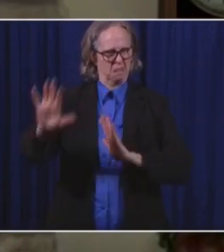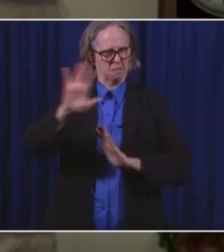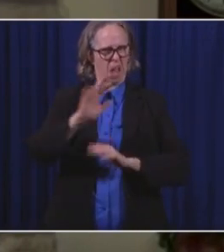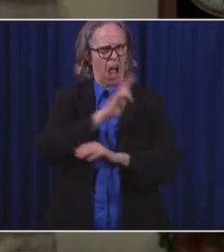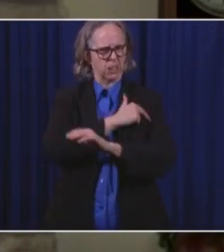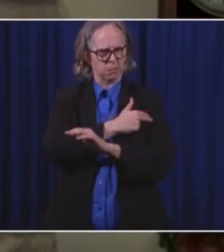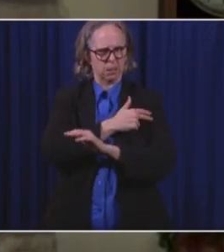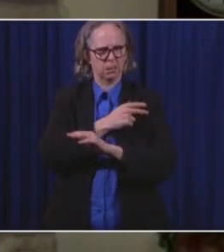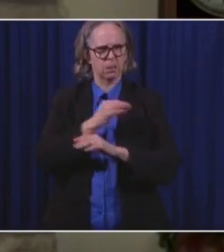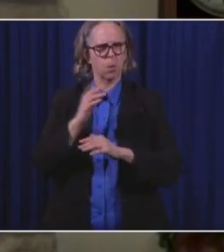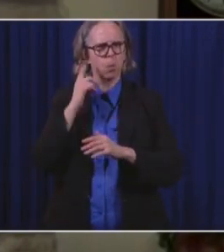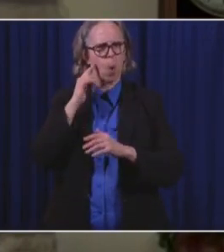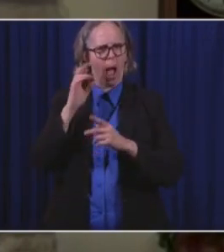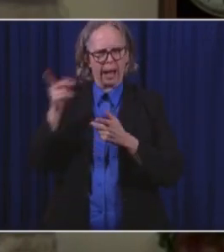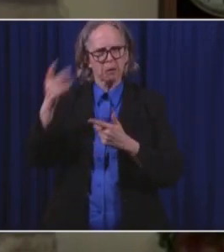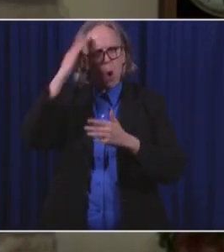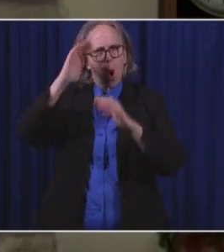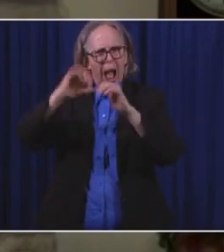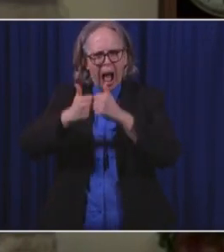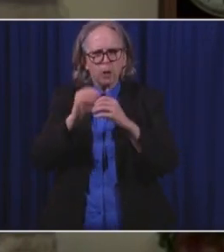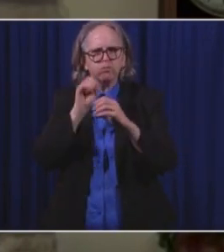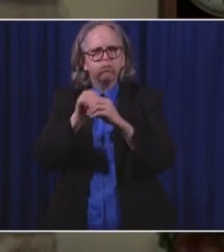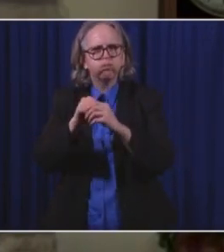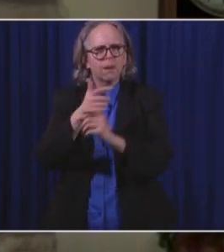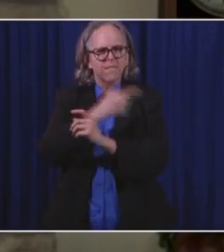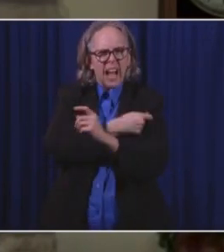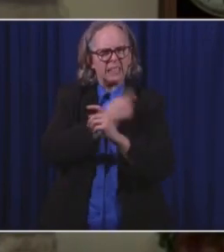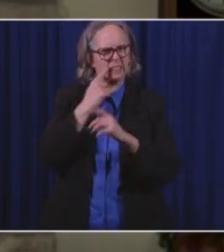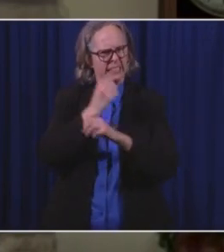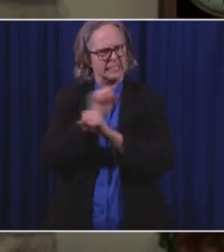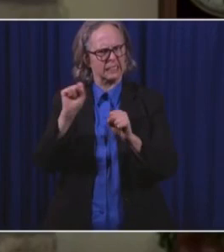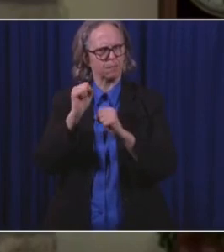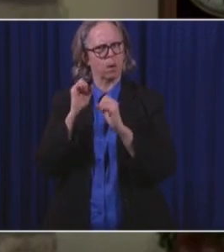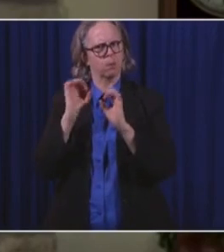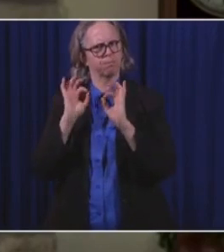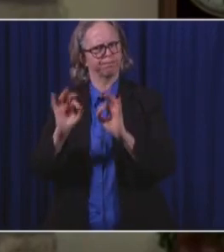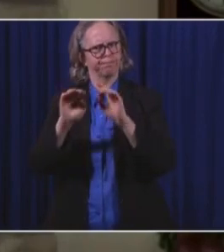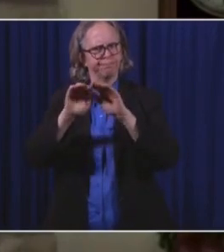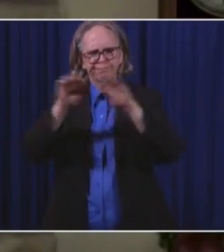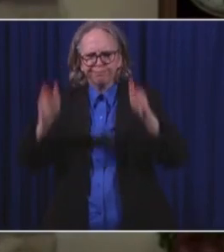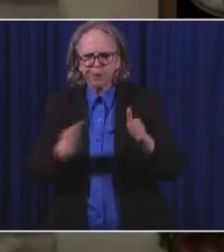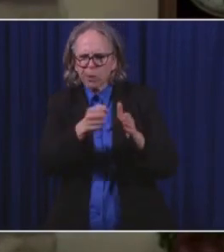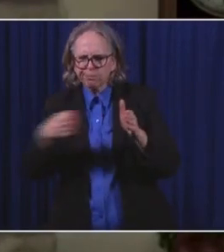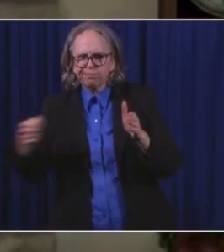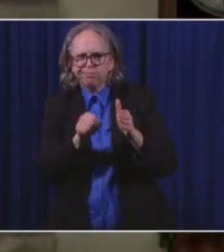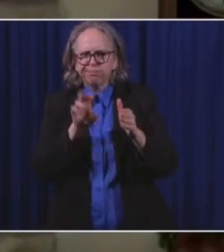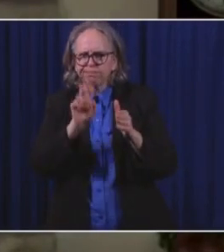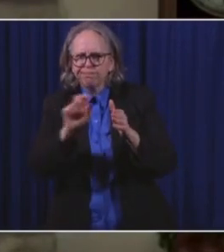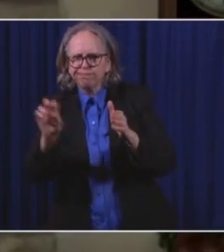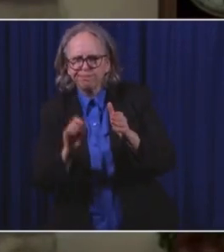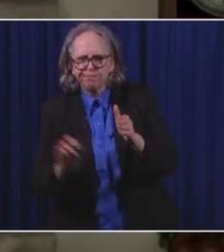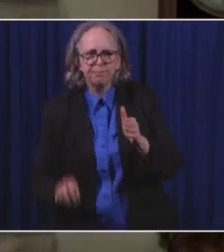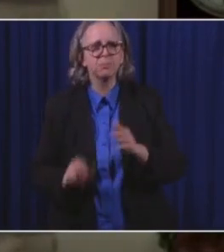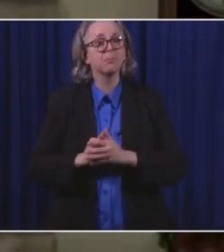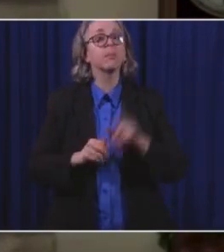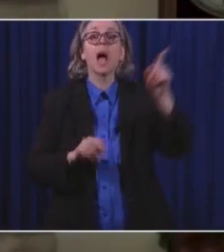temperature and have the facilities to do that. So the first thing that will happen is that we'll go to those hospitals. Those hospitals will